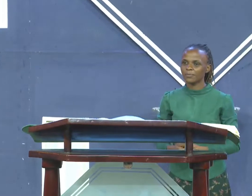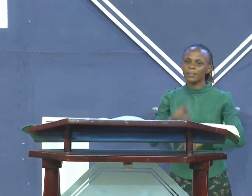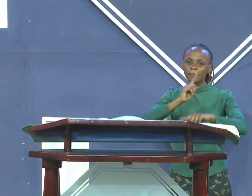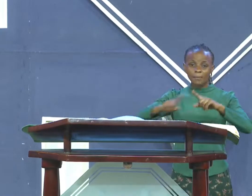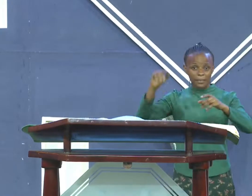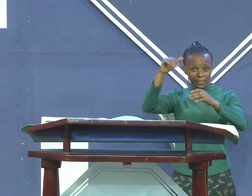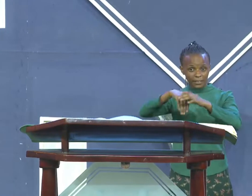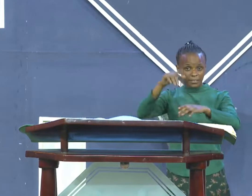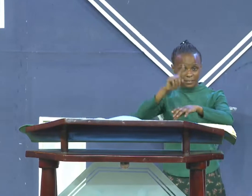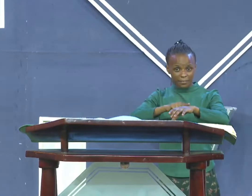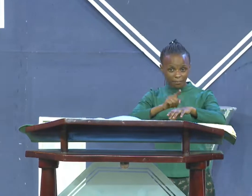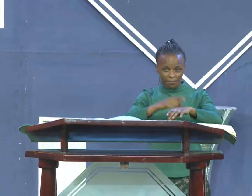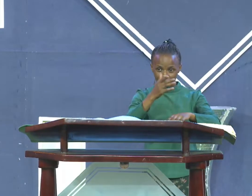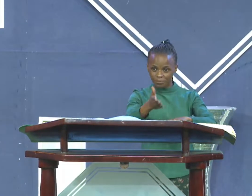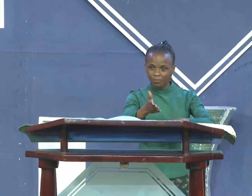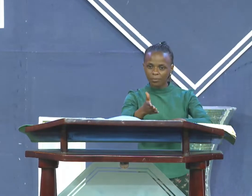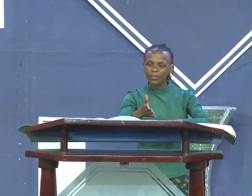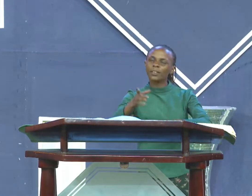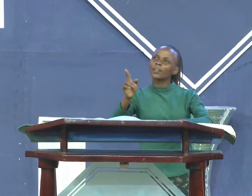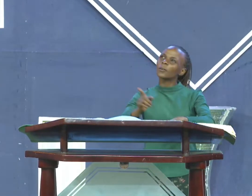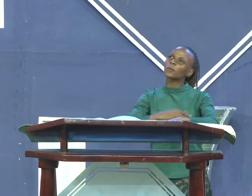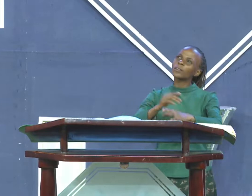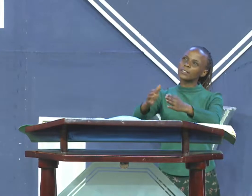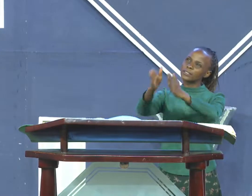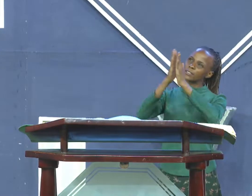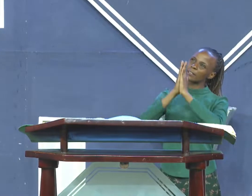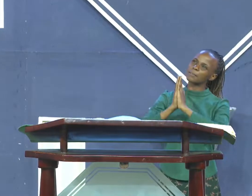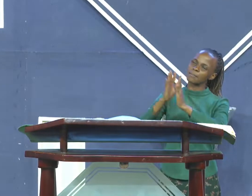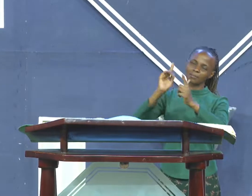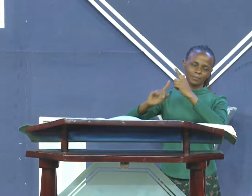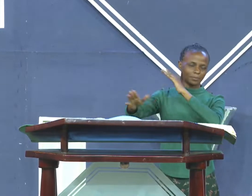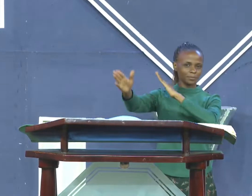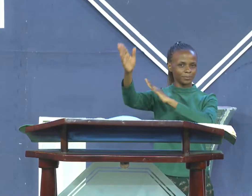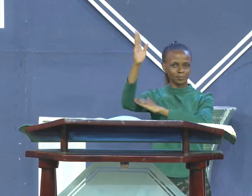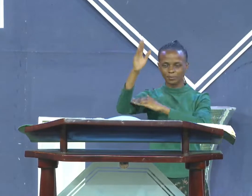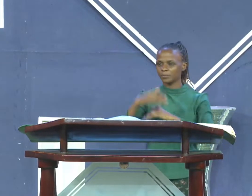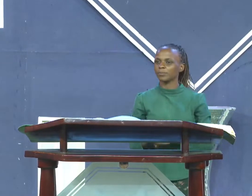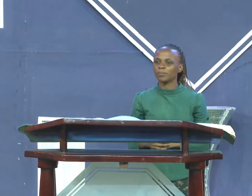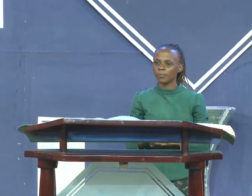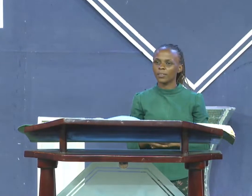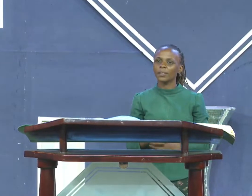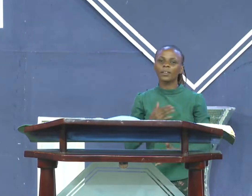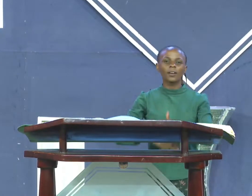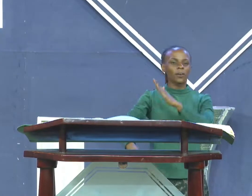that time, when she called on God, God